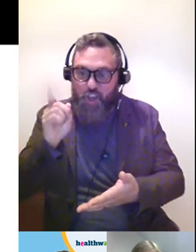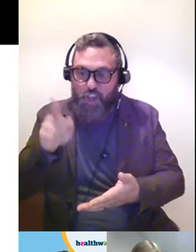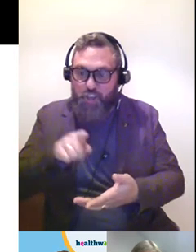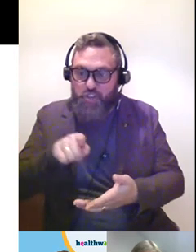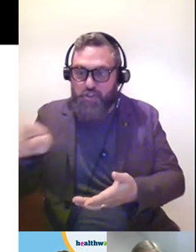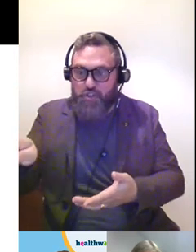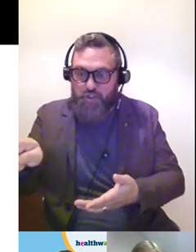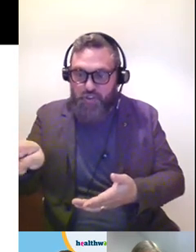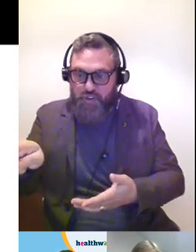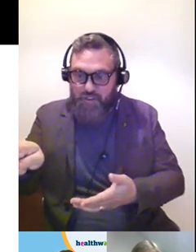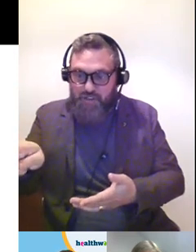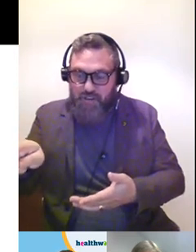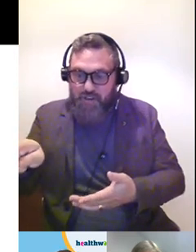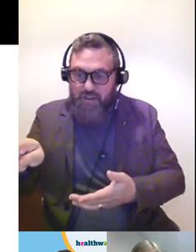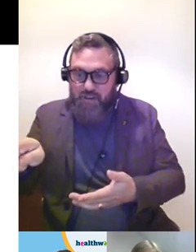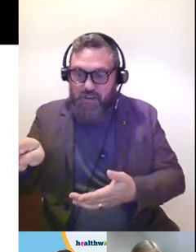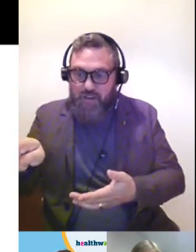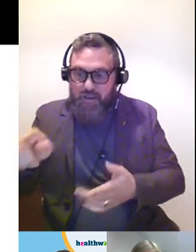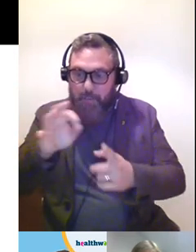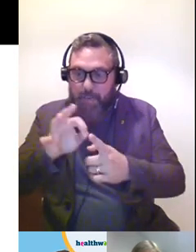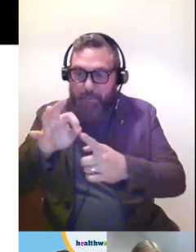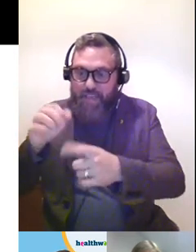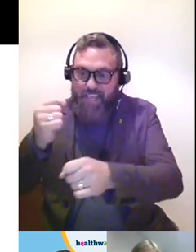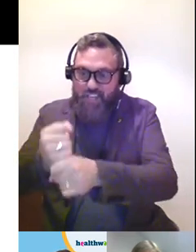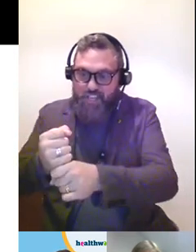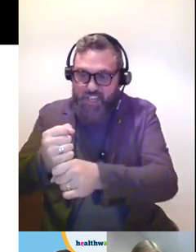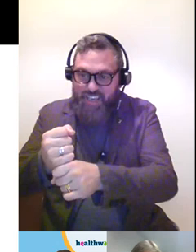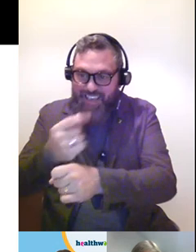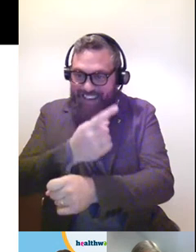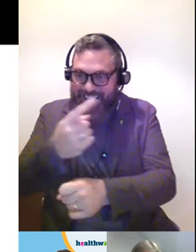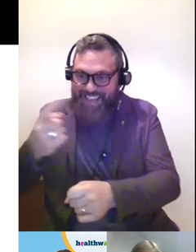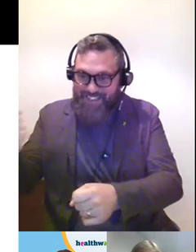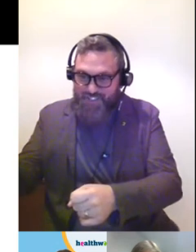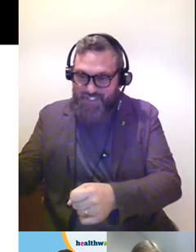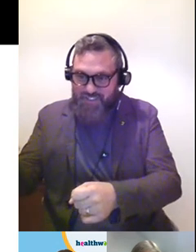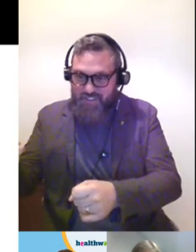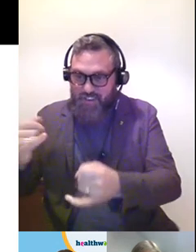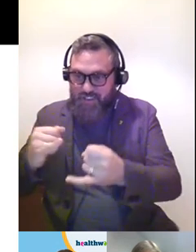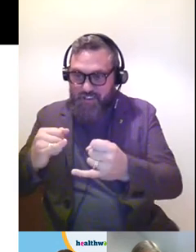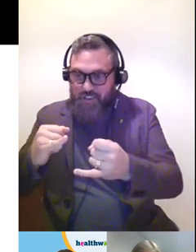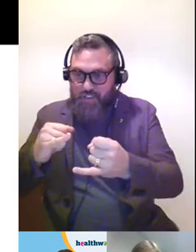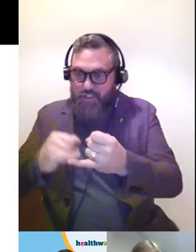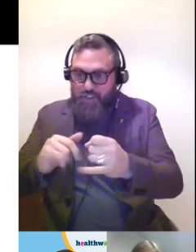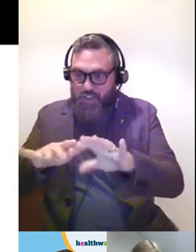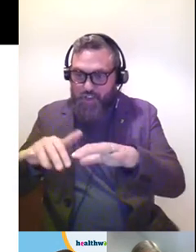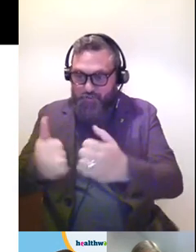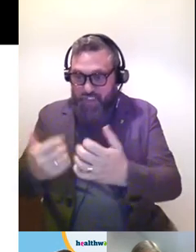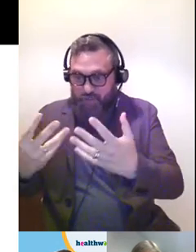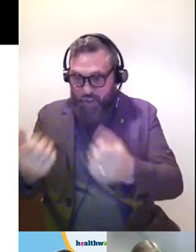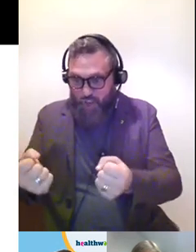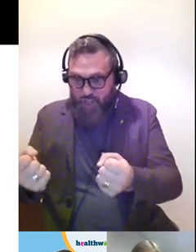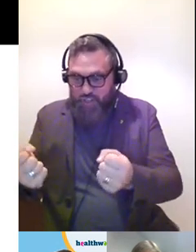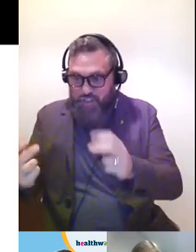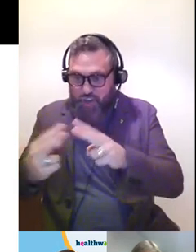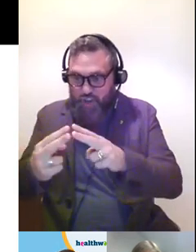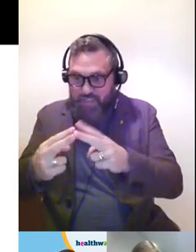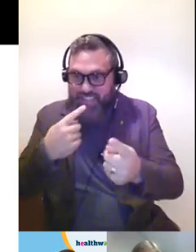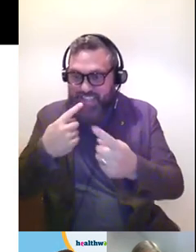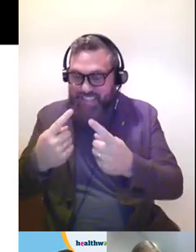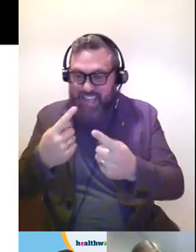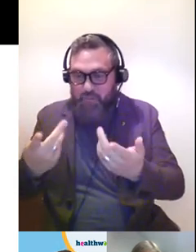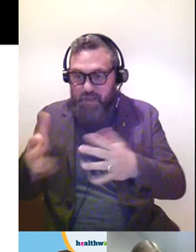on the strategy direct to the PPGs in each of the surgeries for whom you do have contact details. But moving